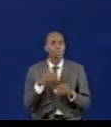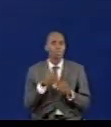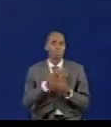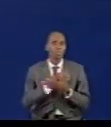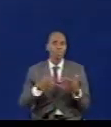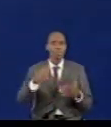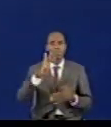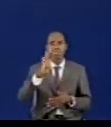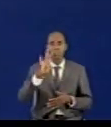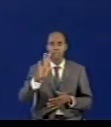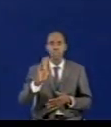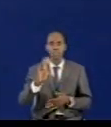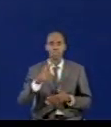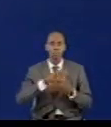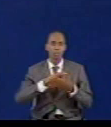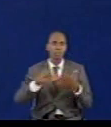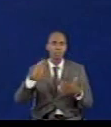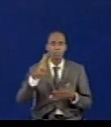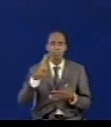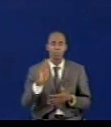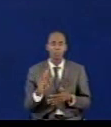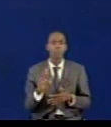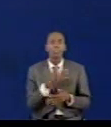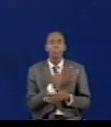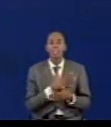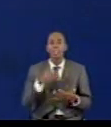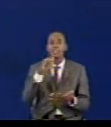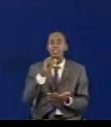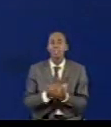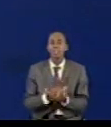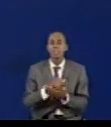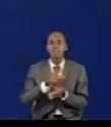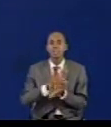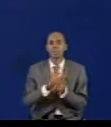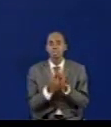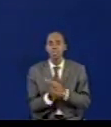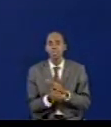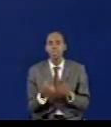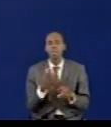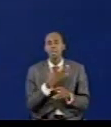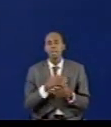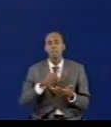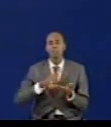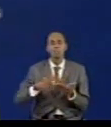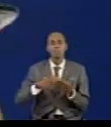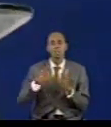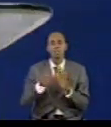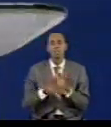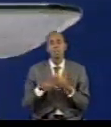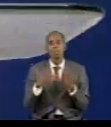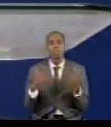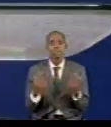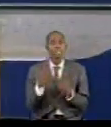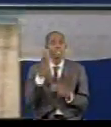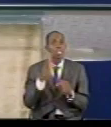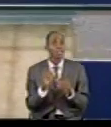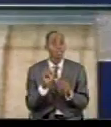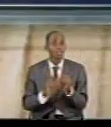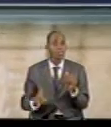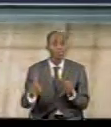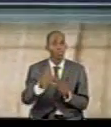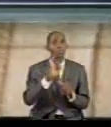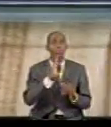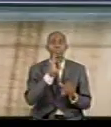47. In verse 47, and that repentance and remission of sins. If anyone is going to be